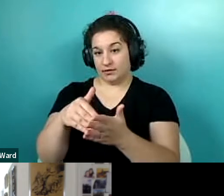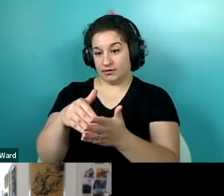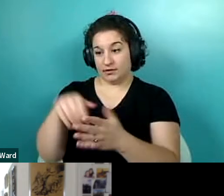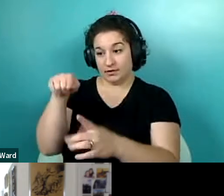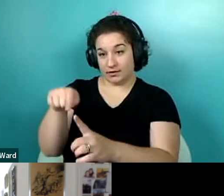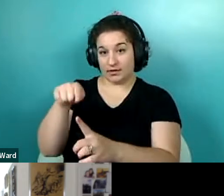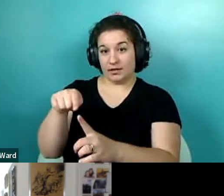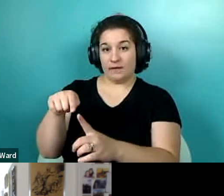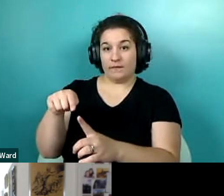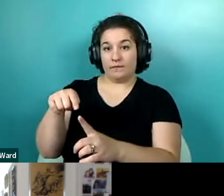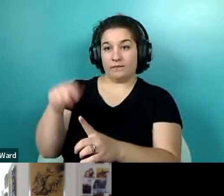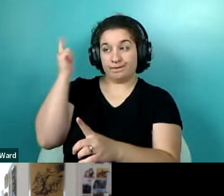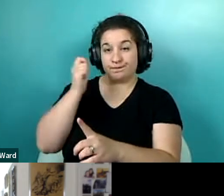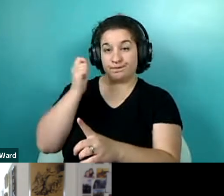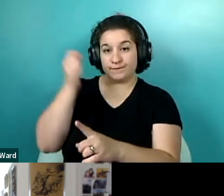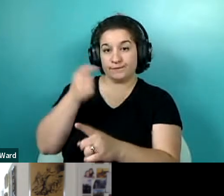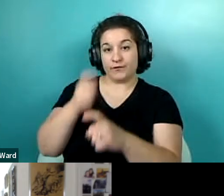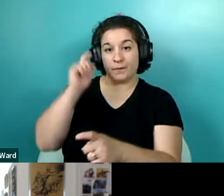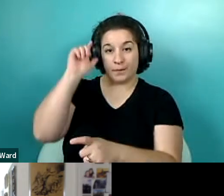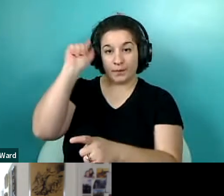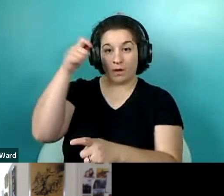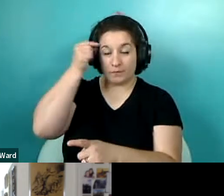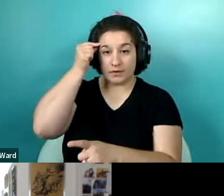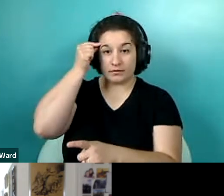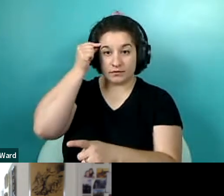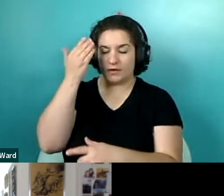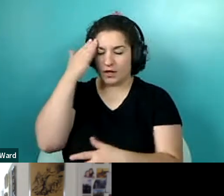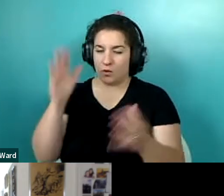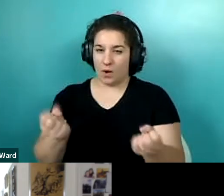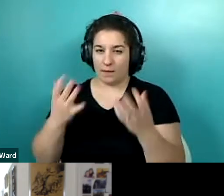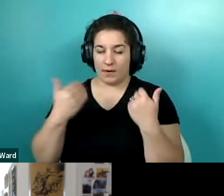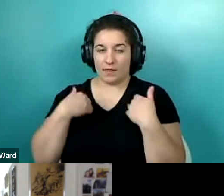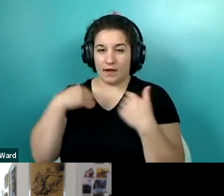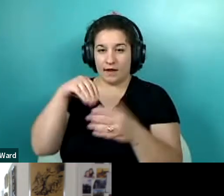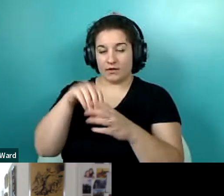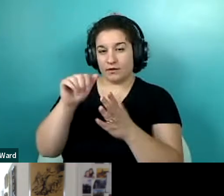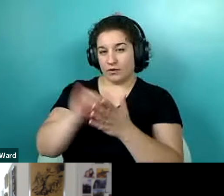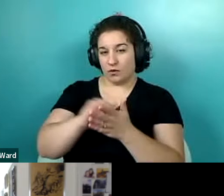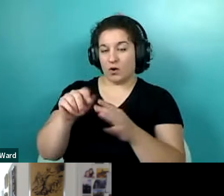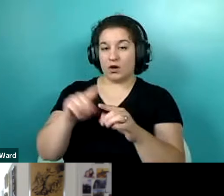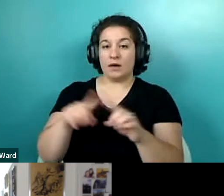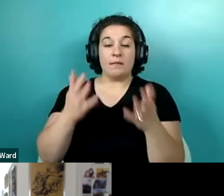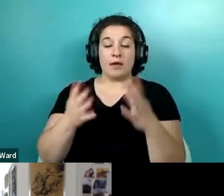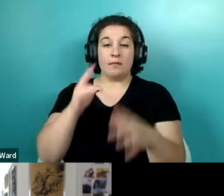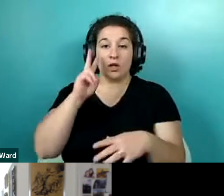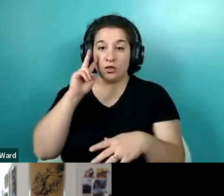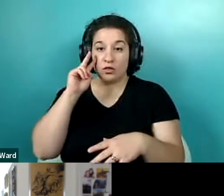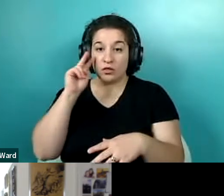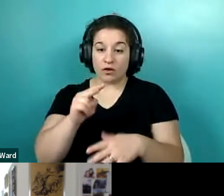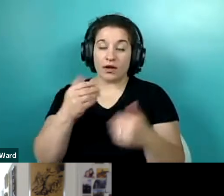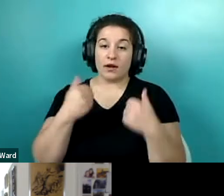how many they have in New York, but you may want to look at having sessions at the